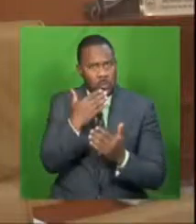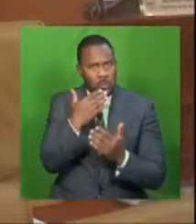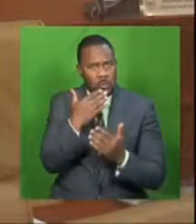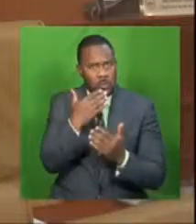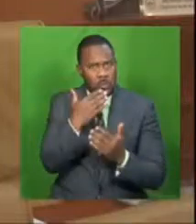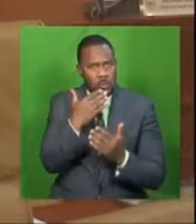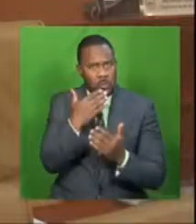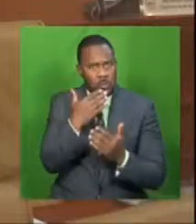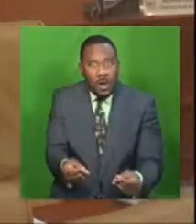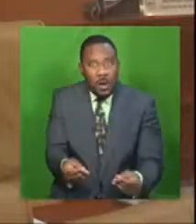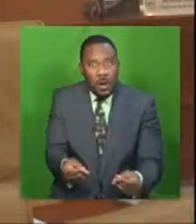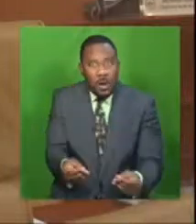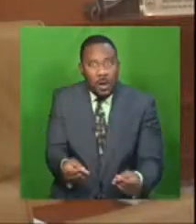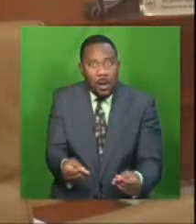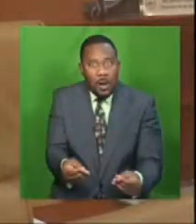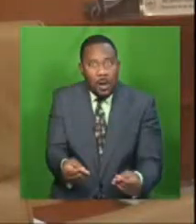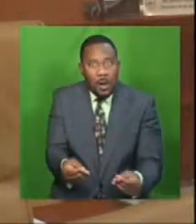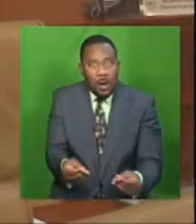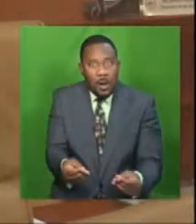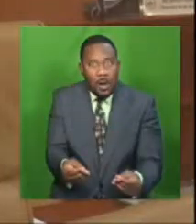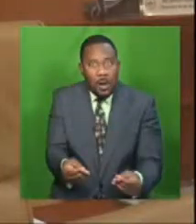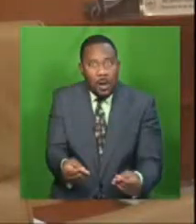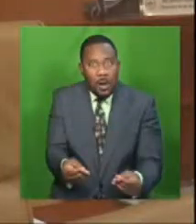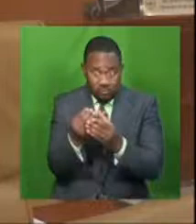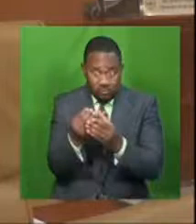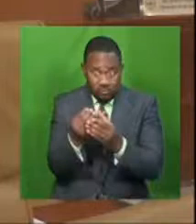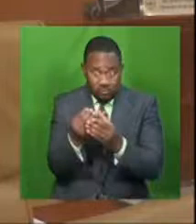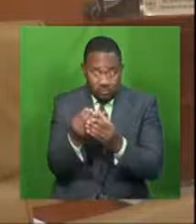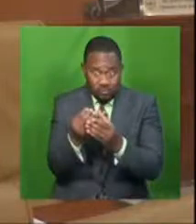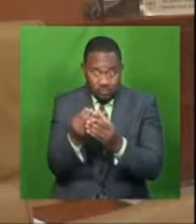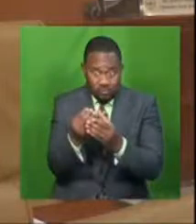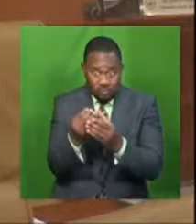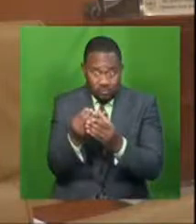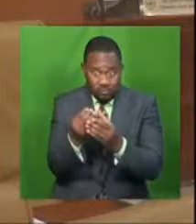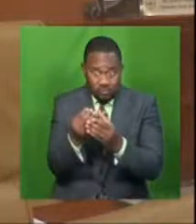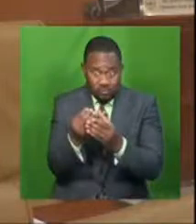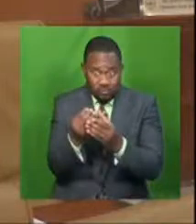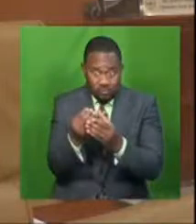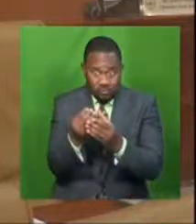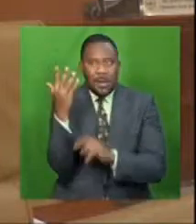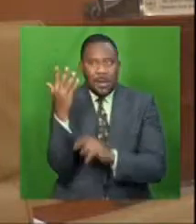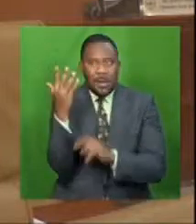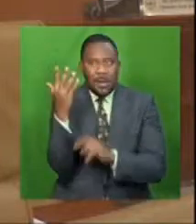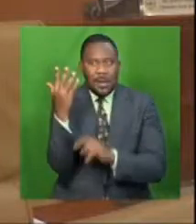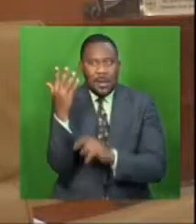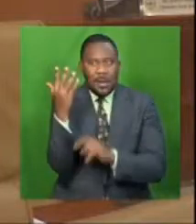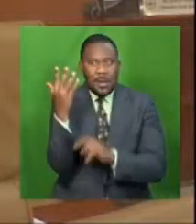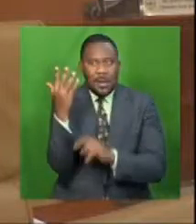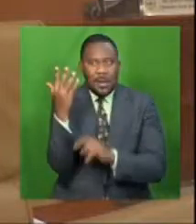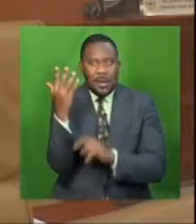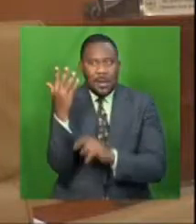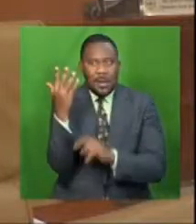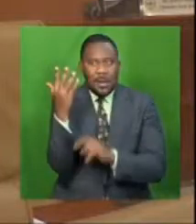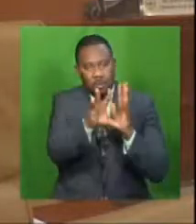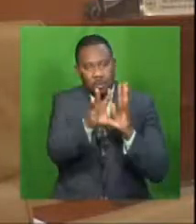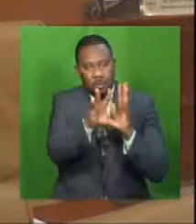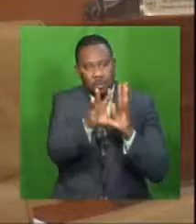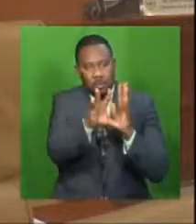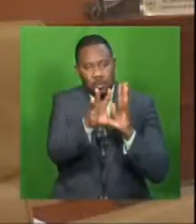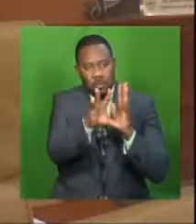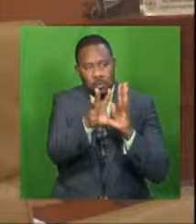something that can address our carbon sink issue. So let us also be mindful of